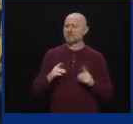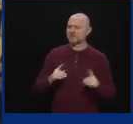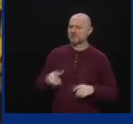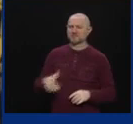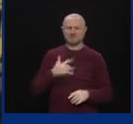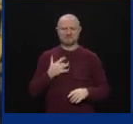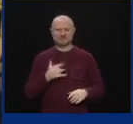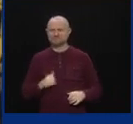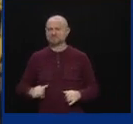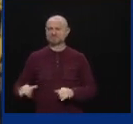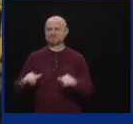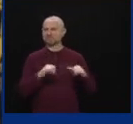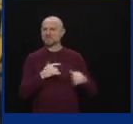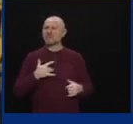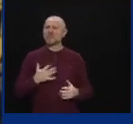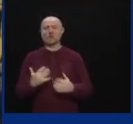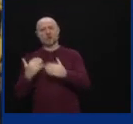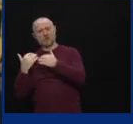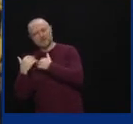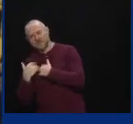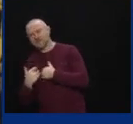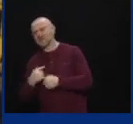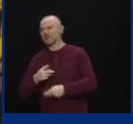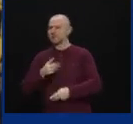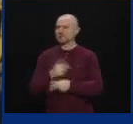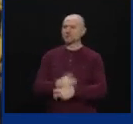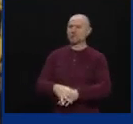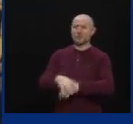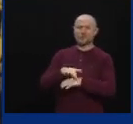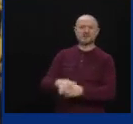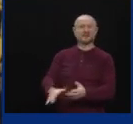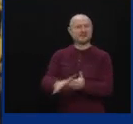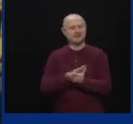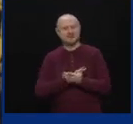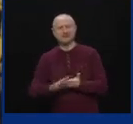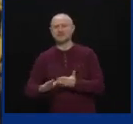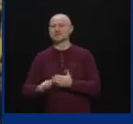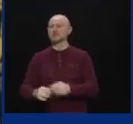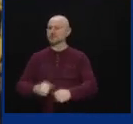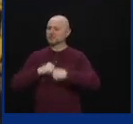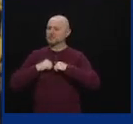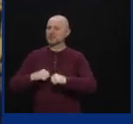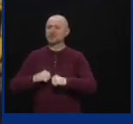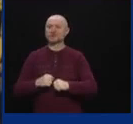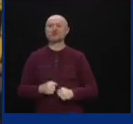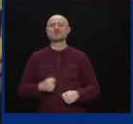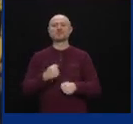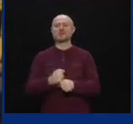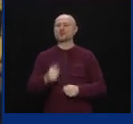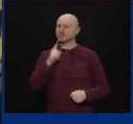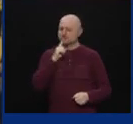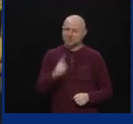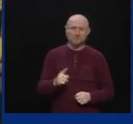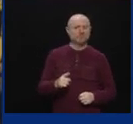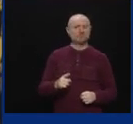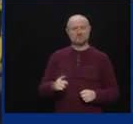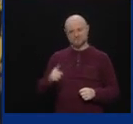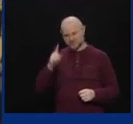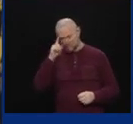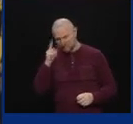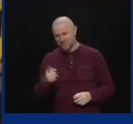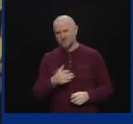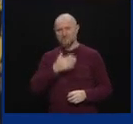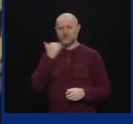moral obligation that we have to protect and ensure that we're doing it in the smartest, best